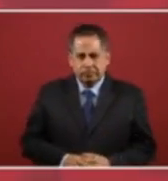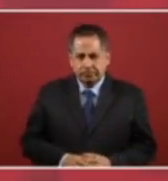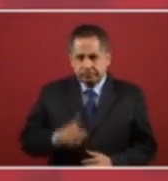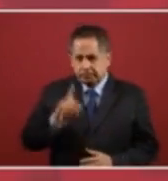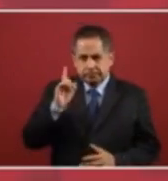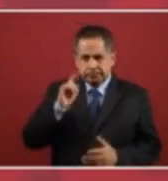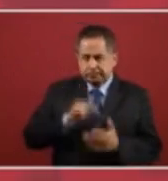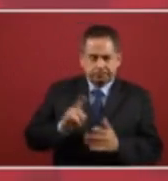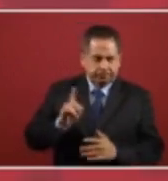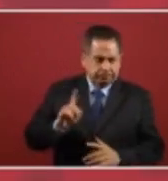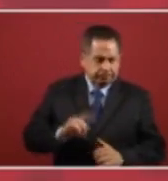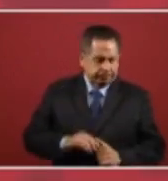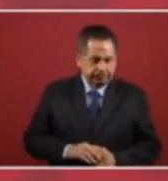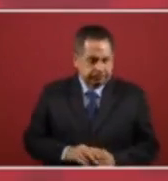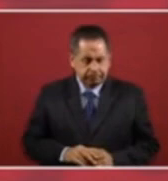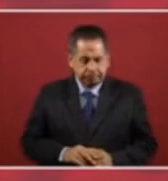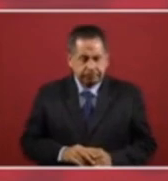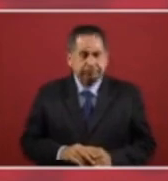I do not believe